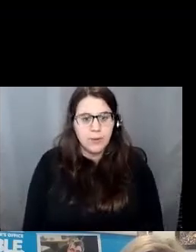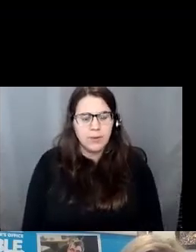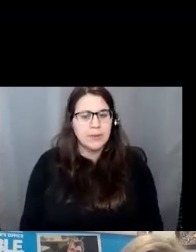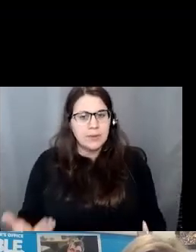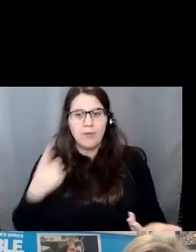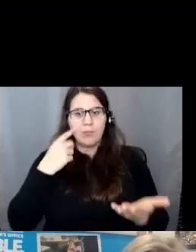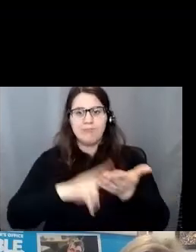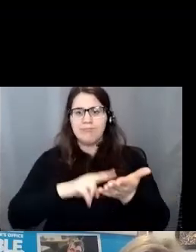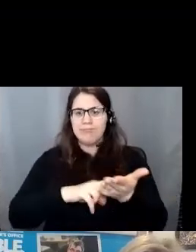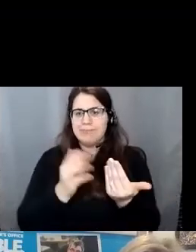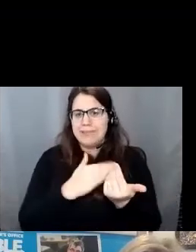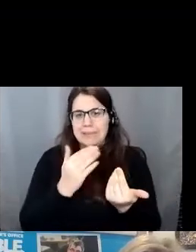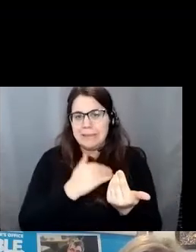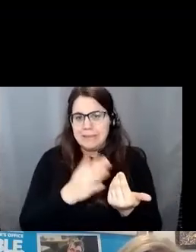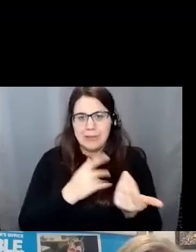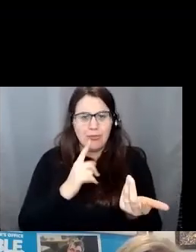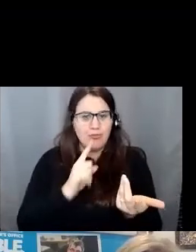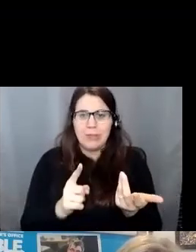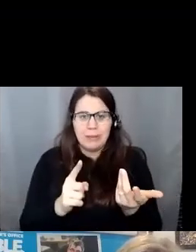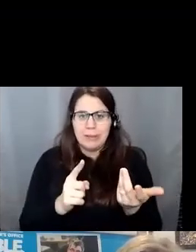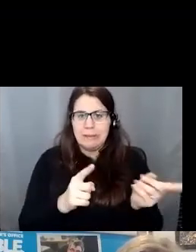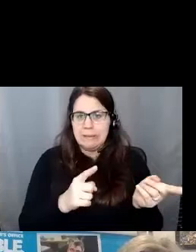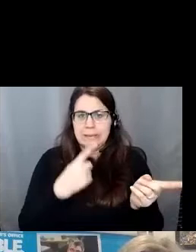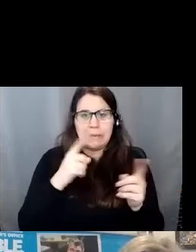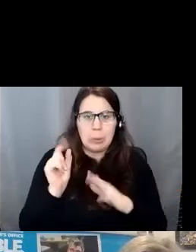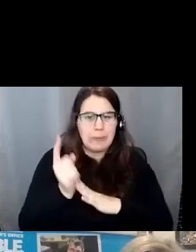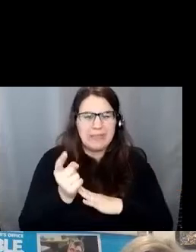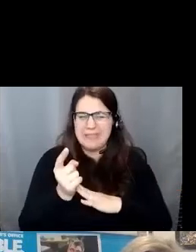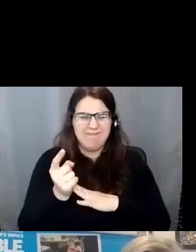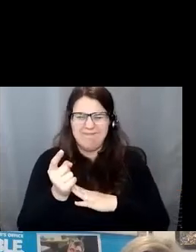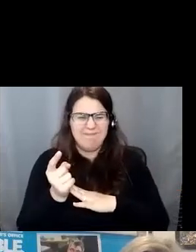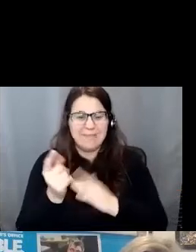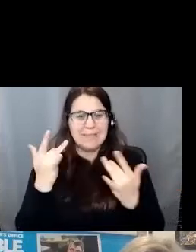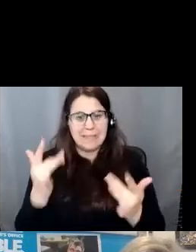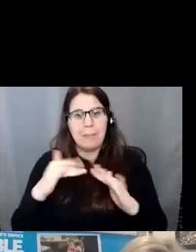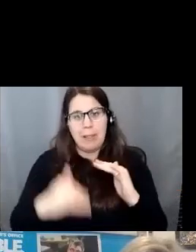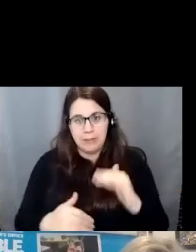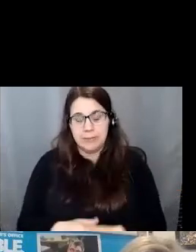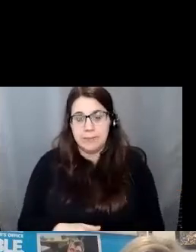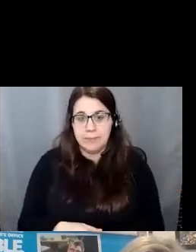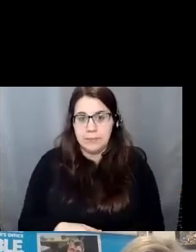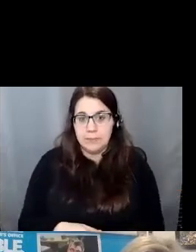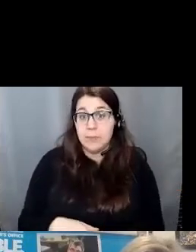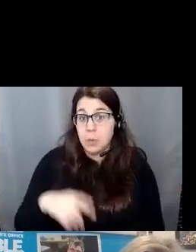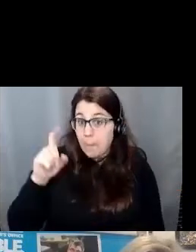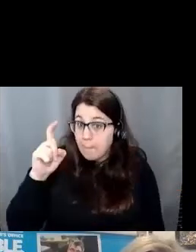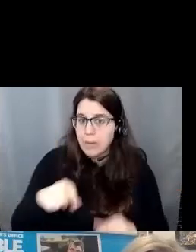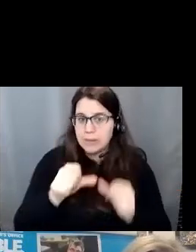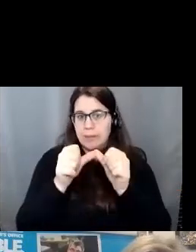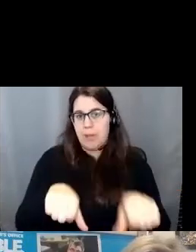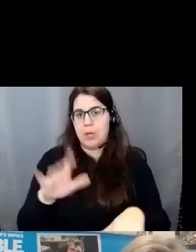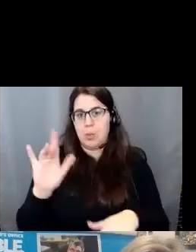enrollment. The slide reads about 20 minutes, but often it's less than that. There is a $25 minimum deposit that's required